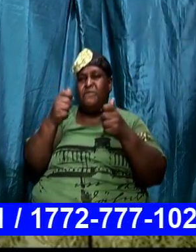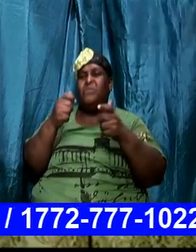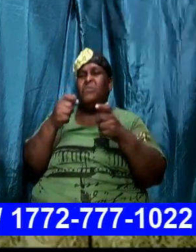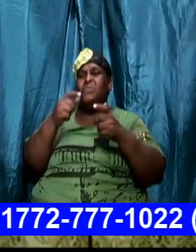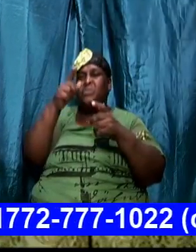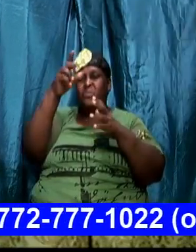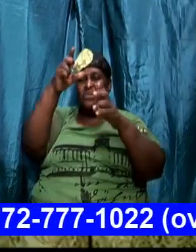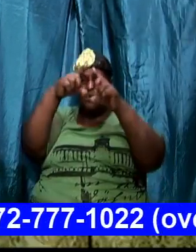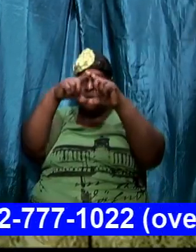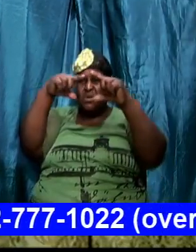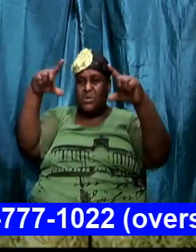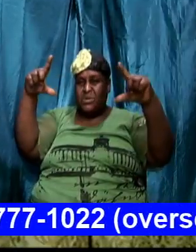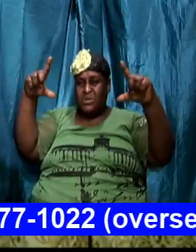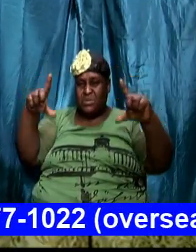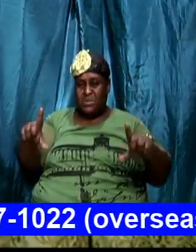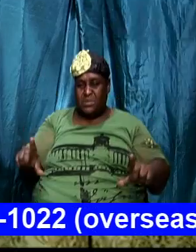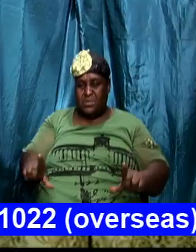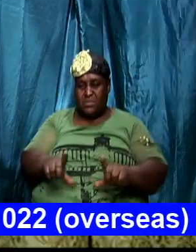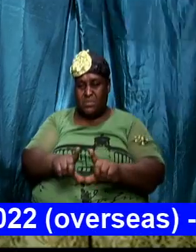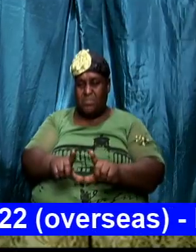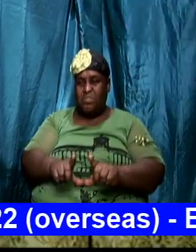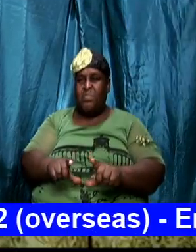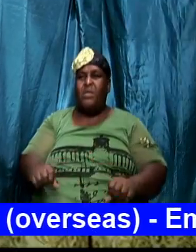really feel, I really want to